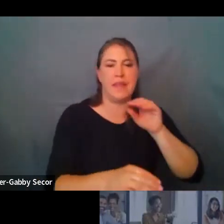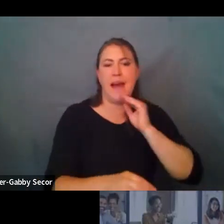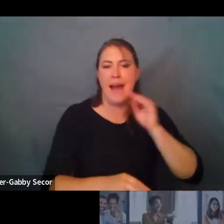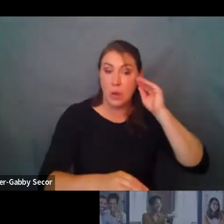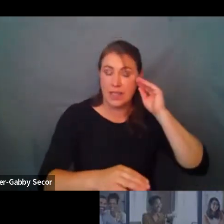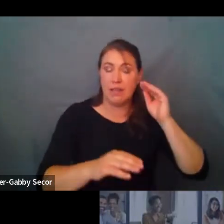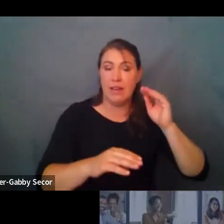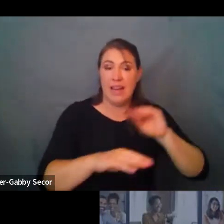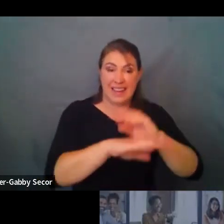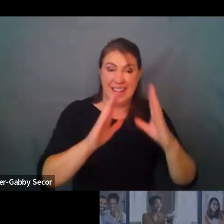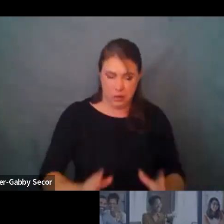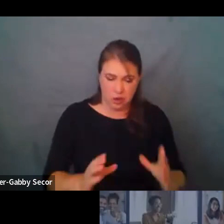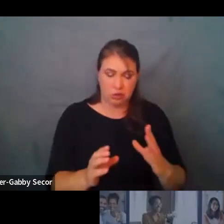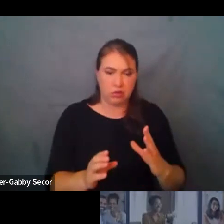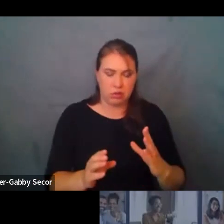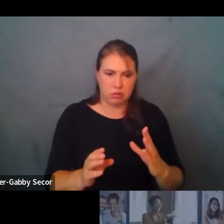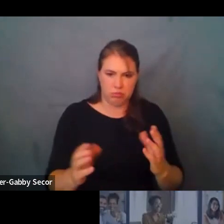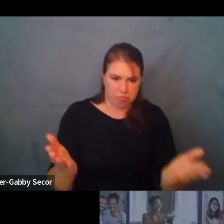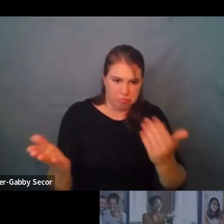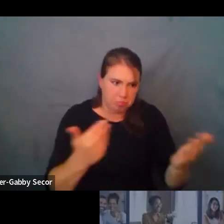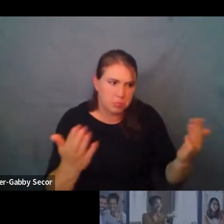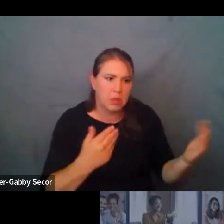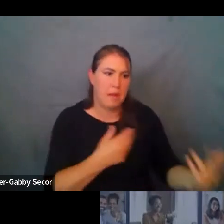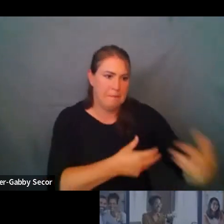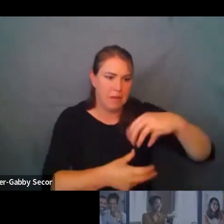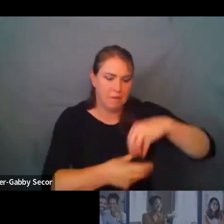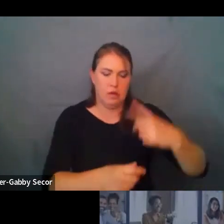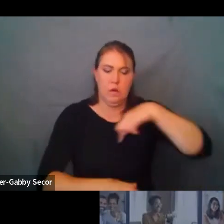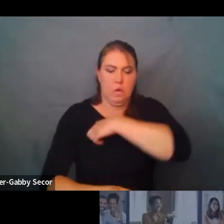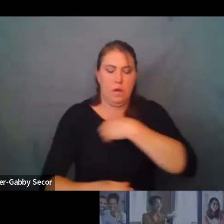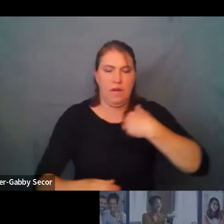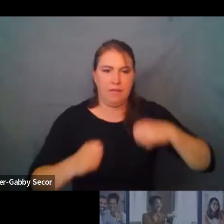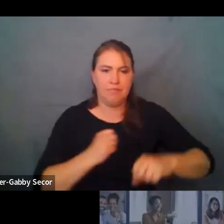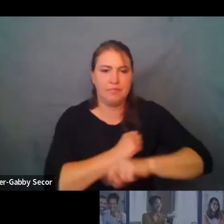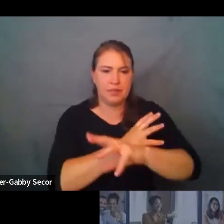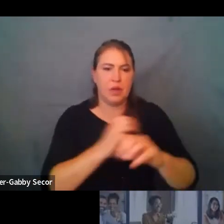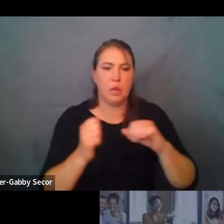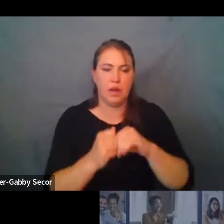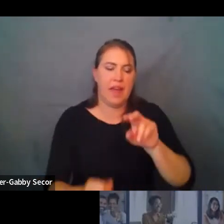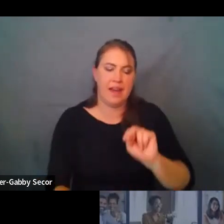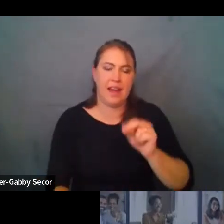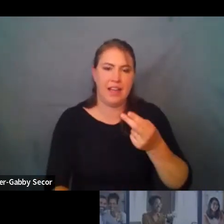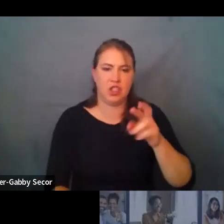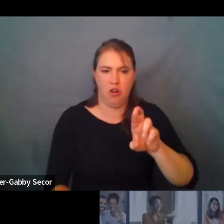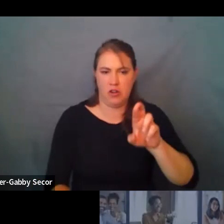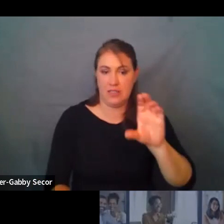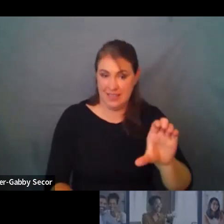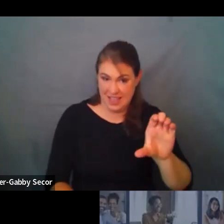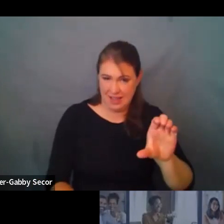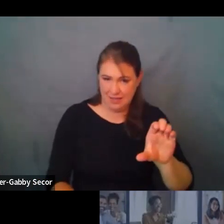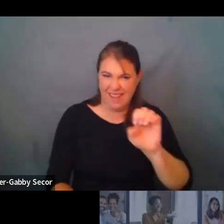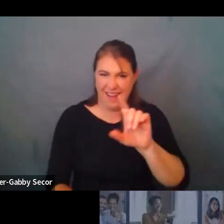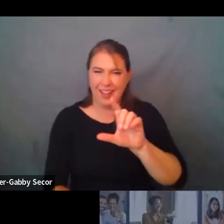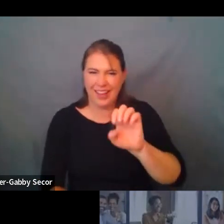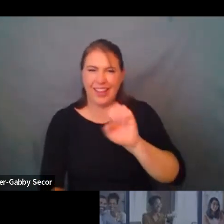directly and those involved in housing counseling. We do have regular calls with Ellie's group, NHRC, and other housing counselor and legal